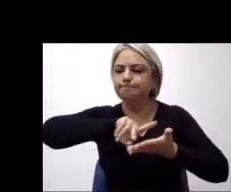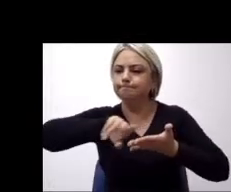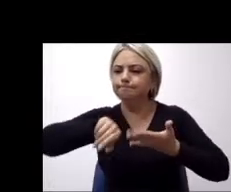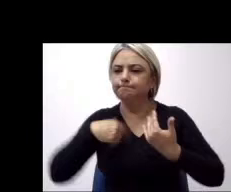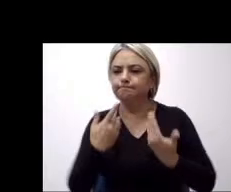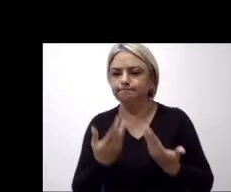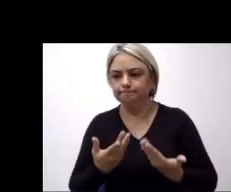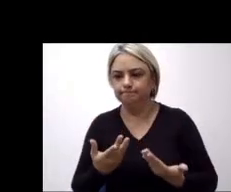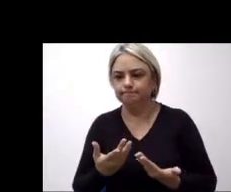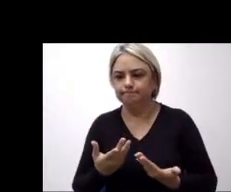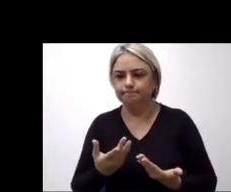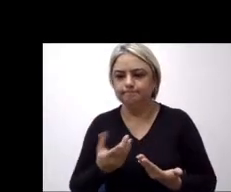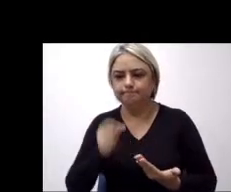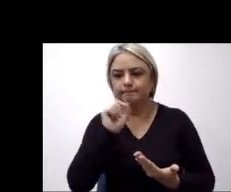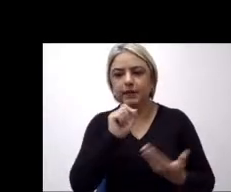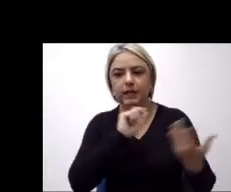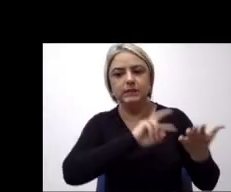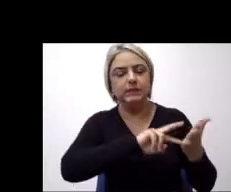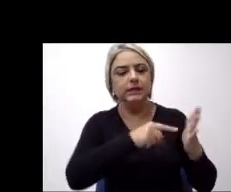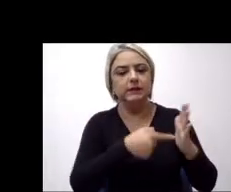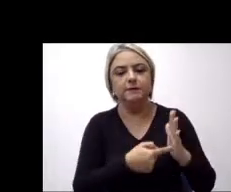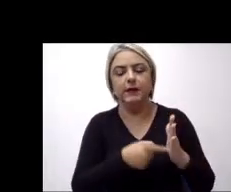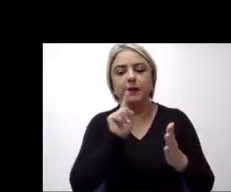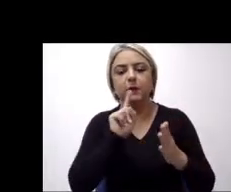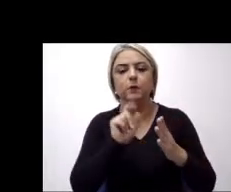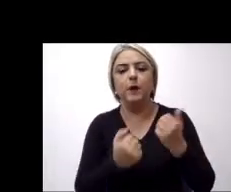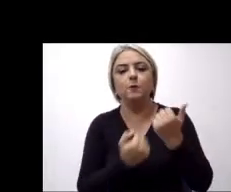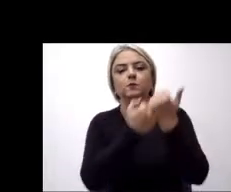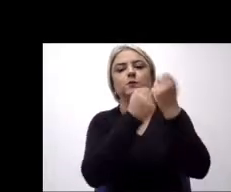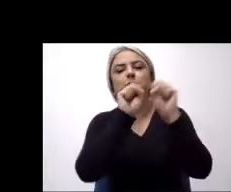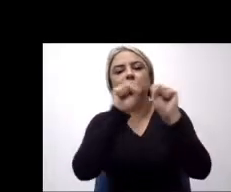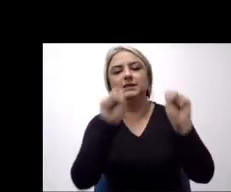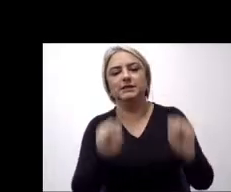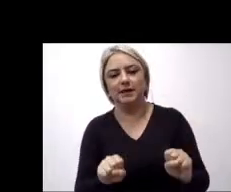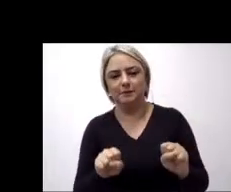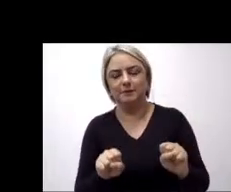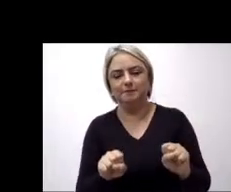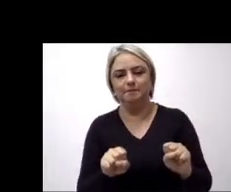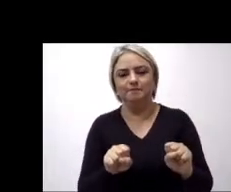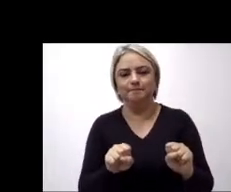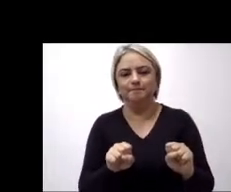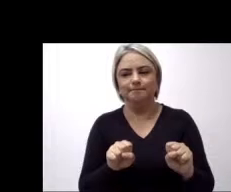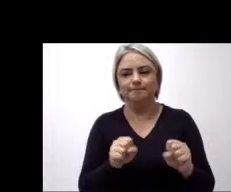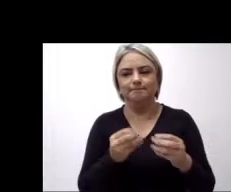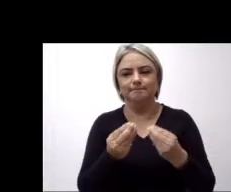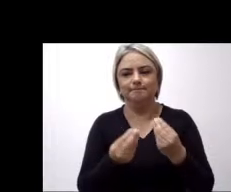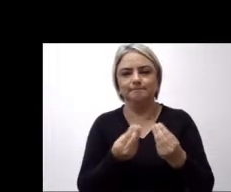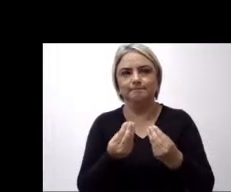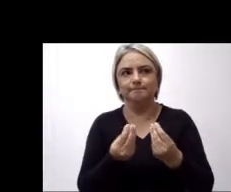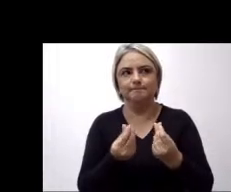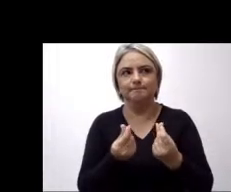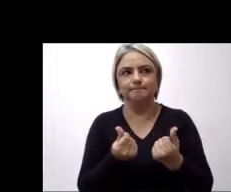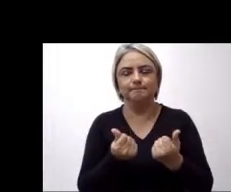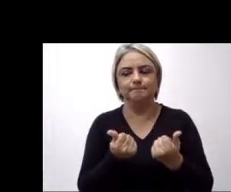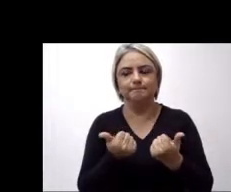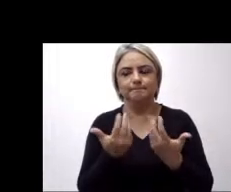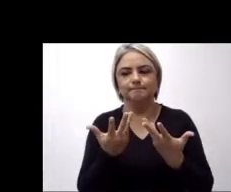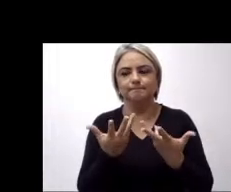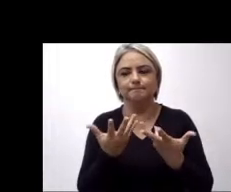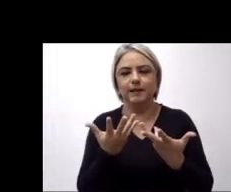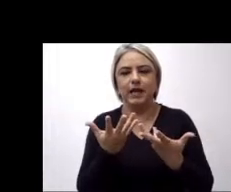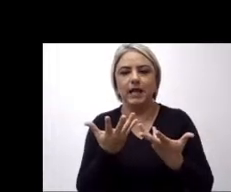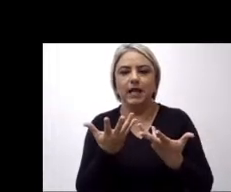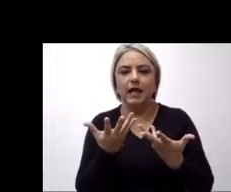one subsystem, but a multiple situation is not really taking into account. The third point is probably